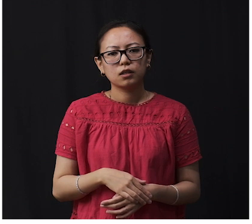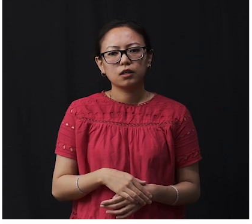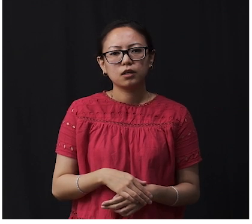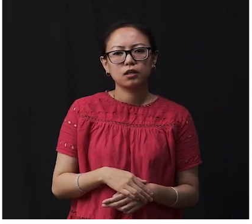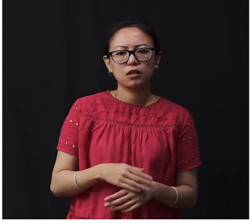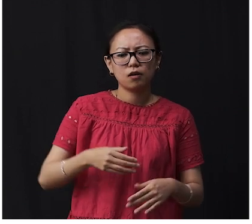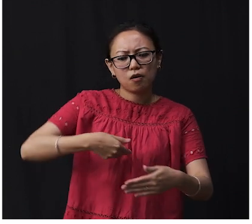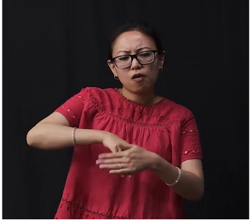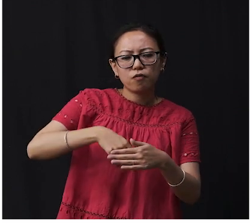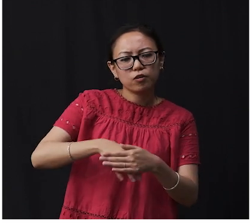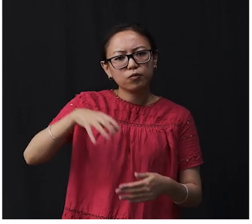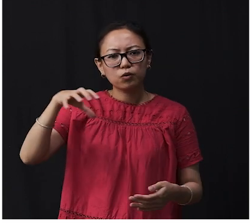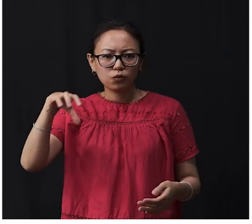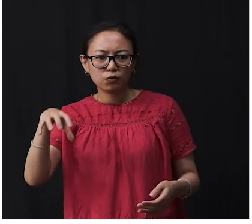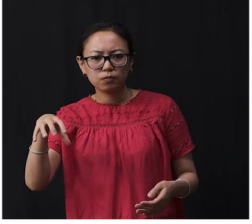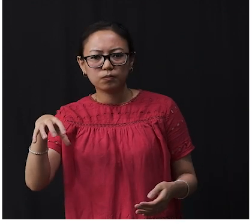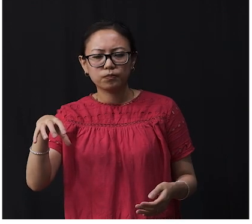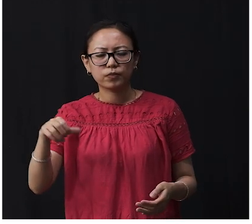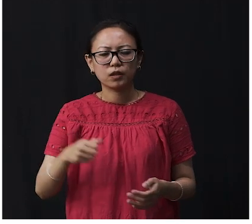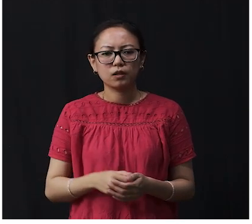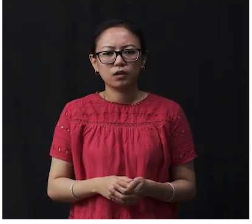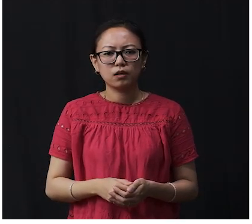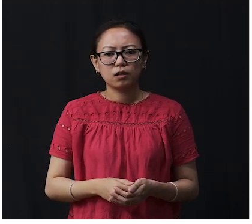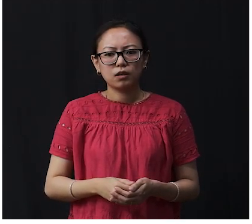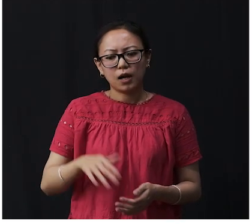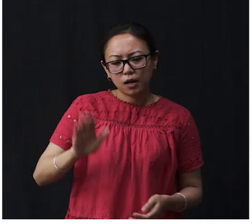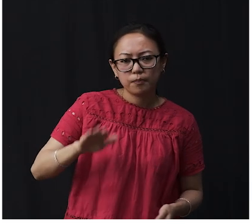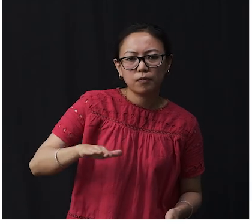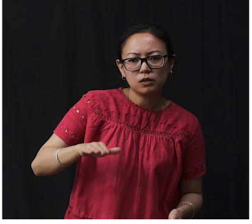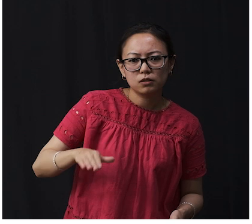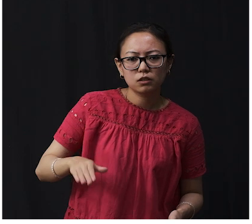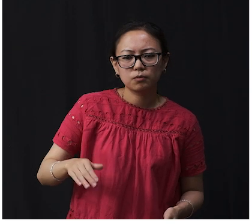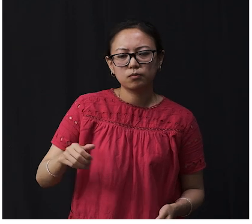team. It also represents a basketball team. So just like that,